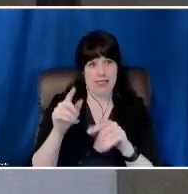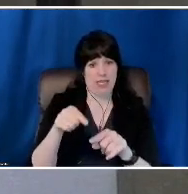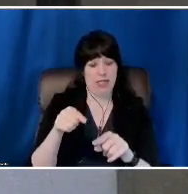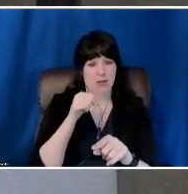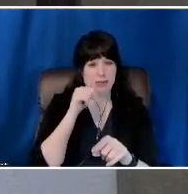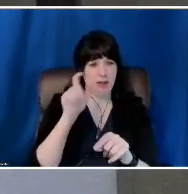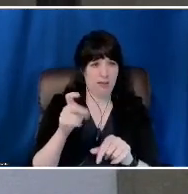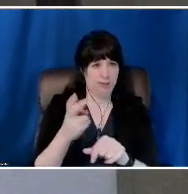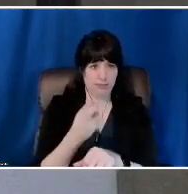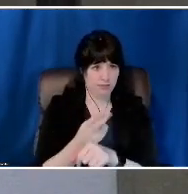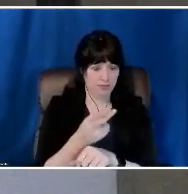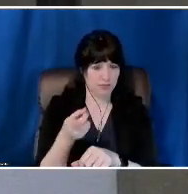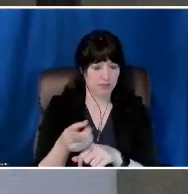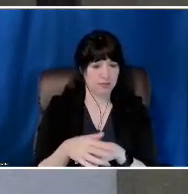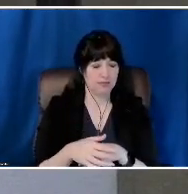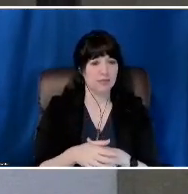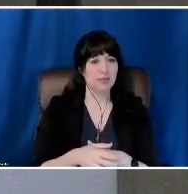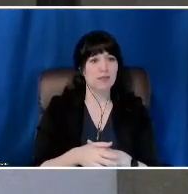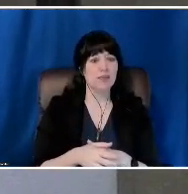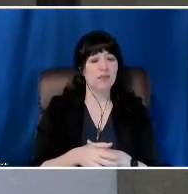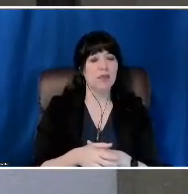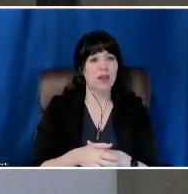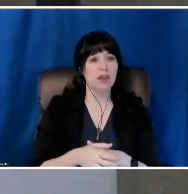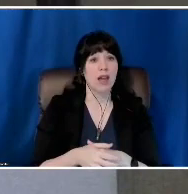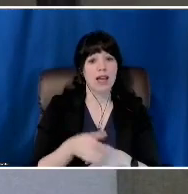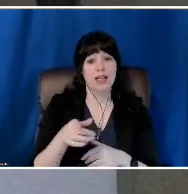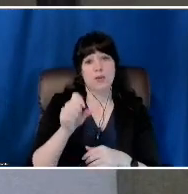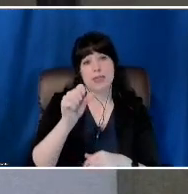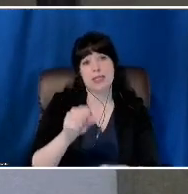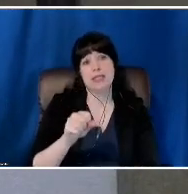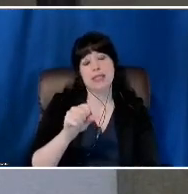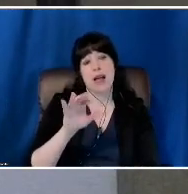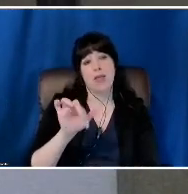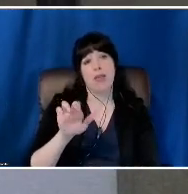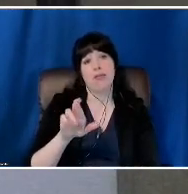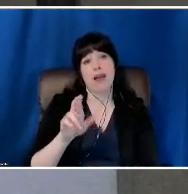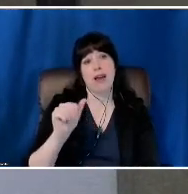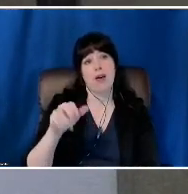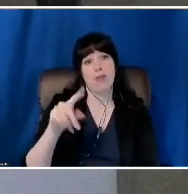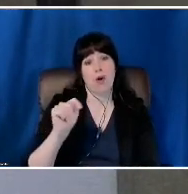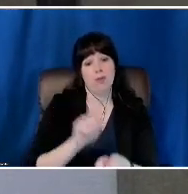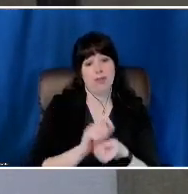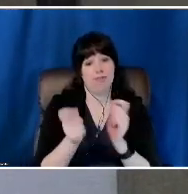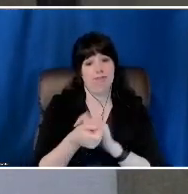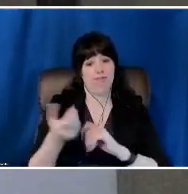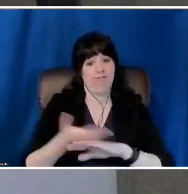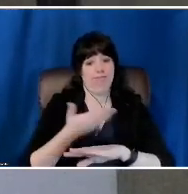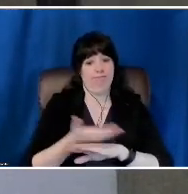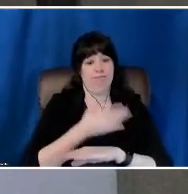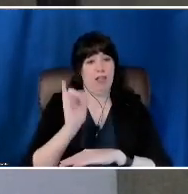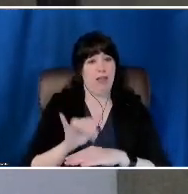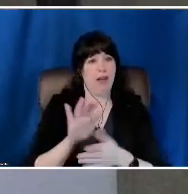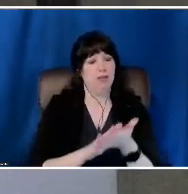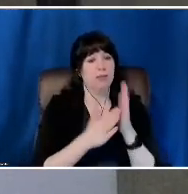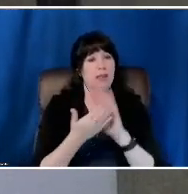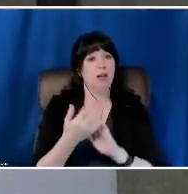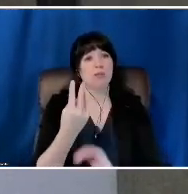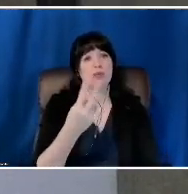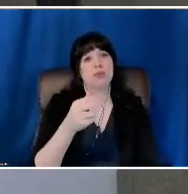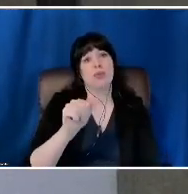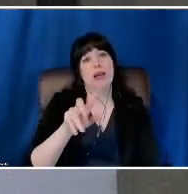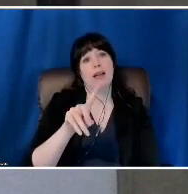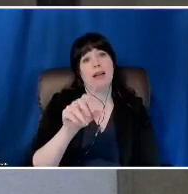being being used at South Fair Apartments and transformed that into two ADA